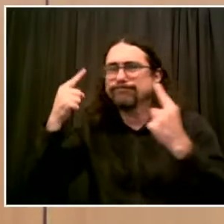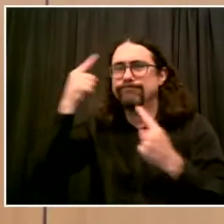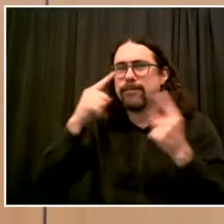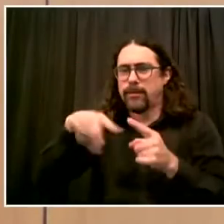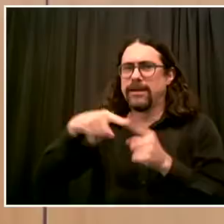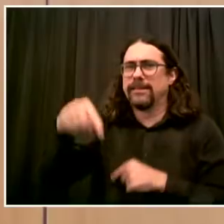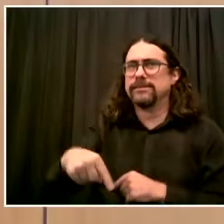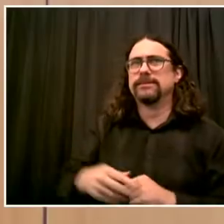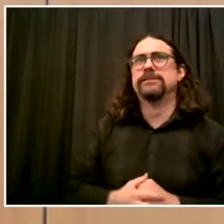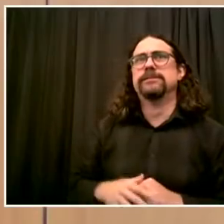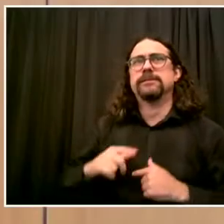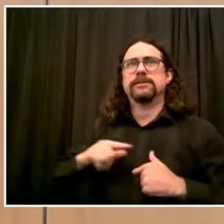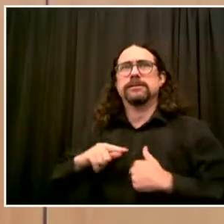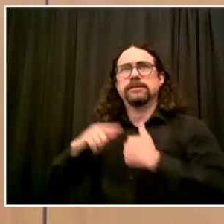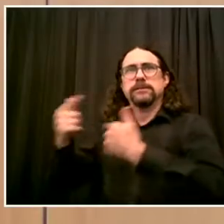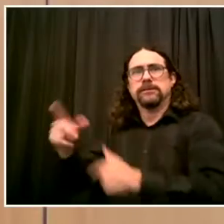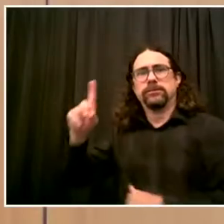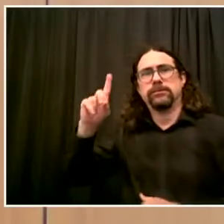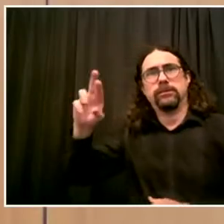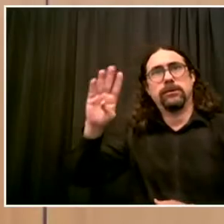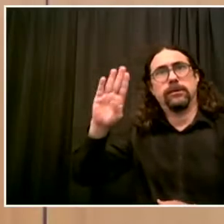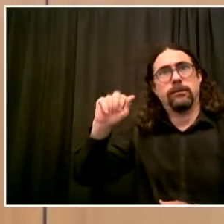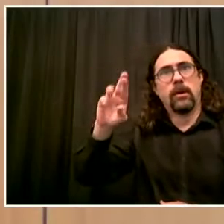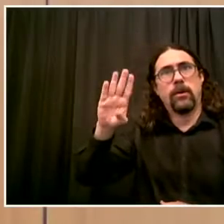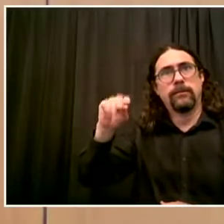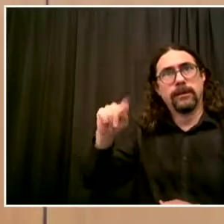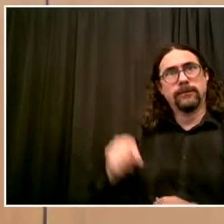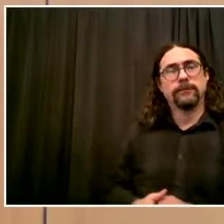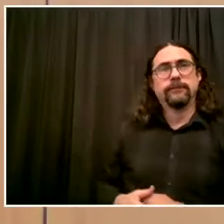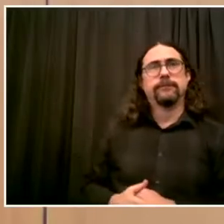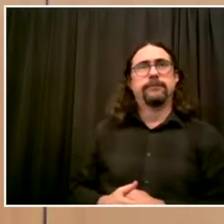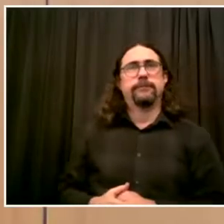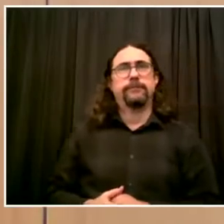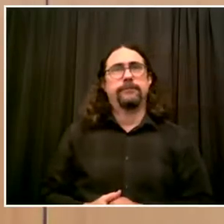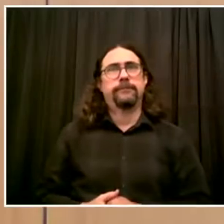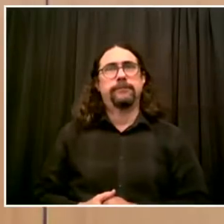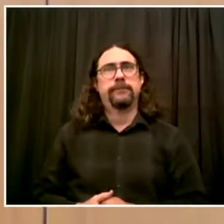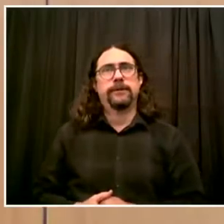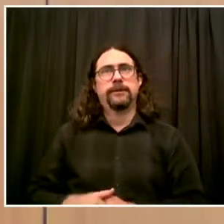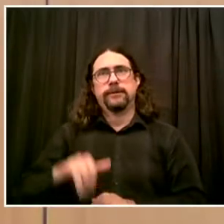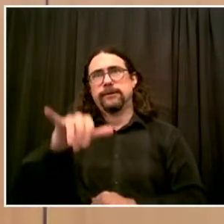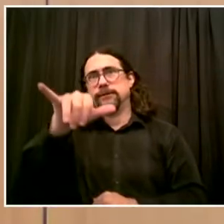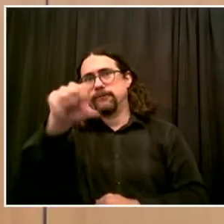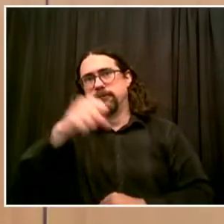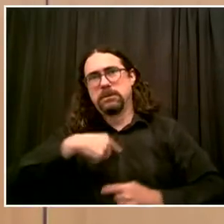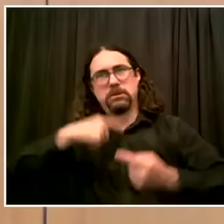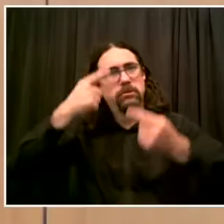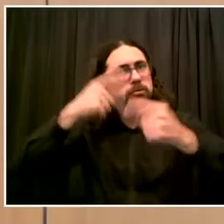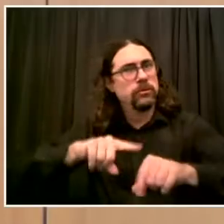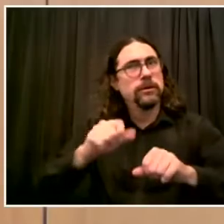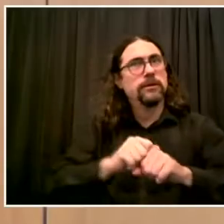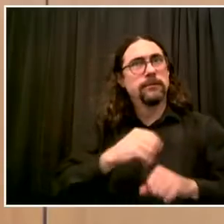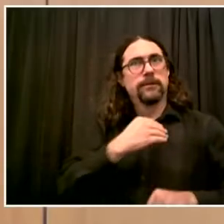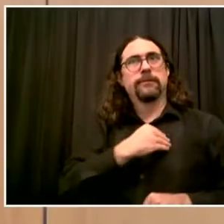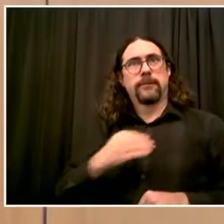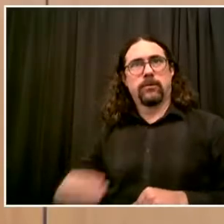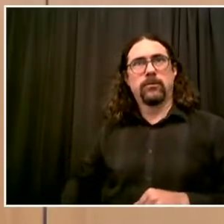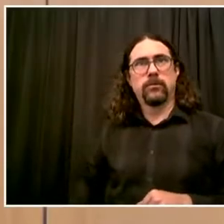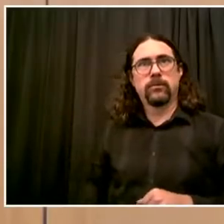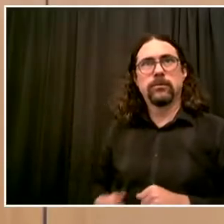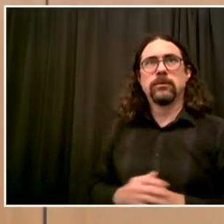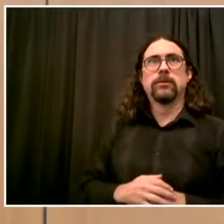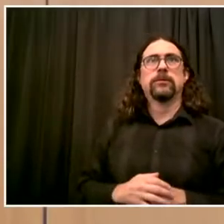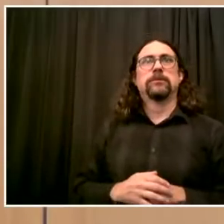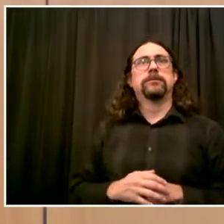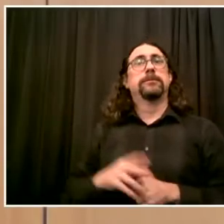is ensuring the safety of children and workers in these centers to